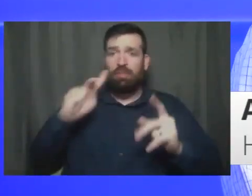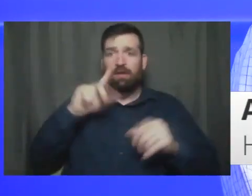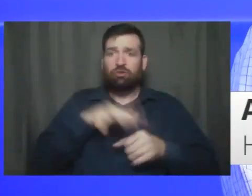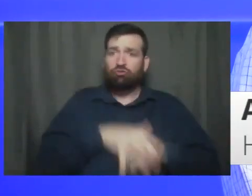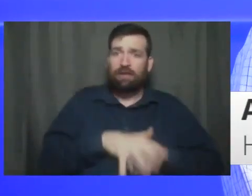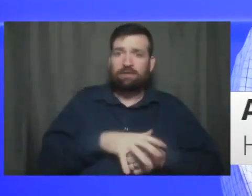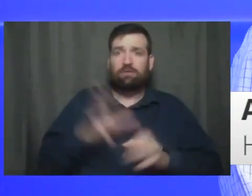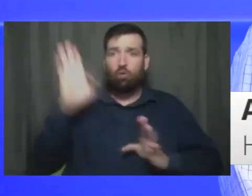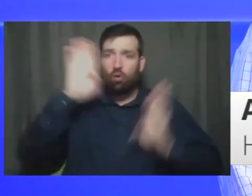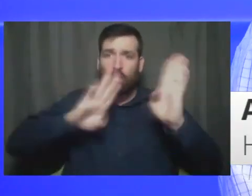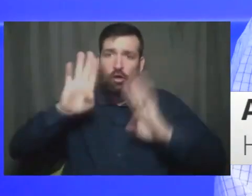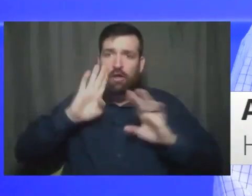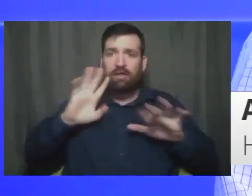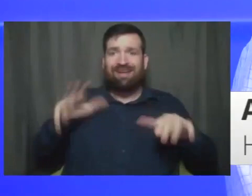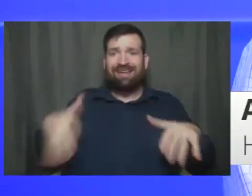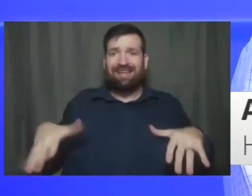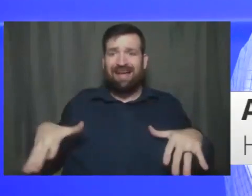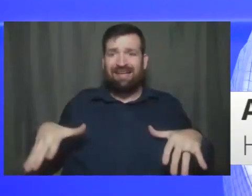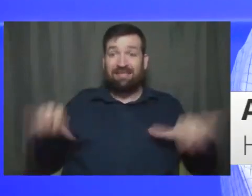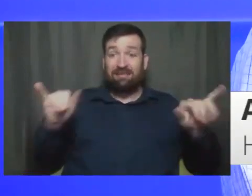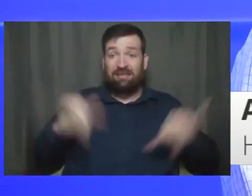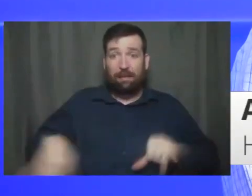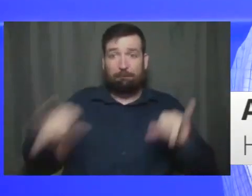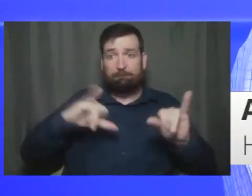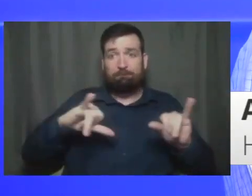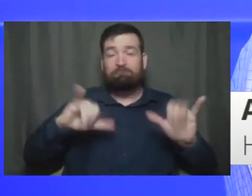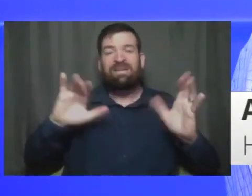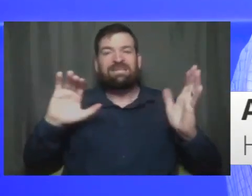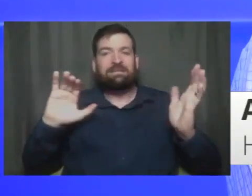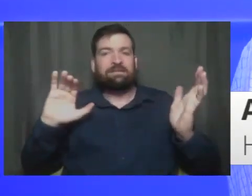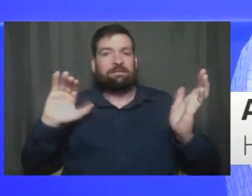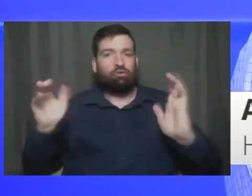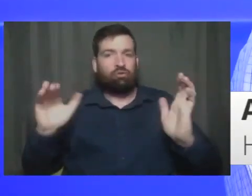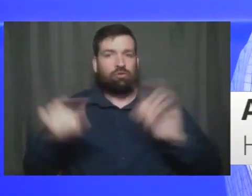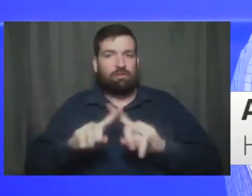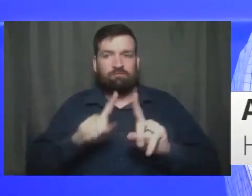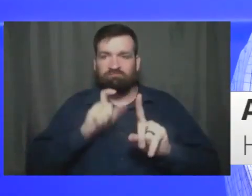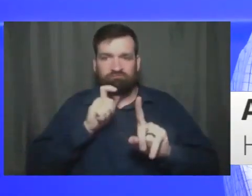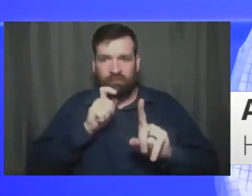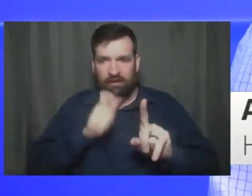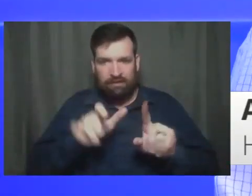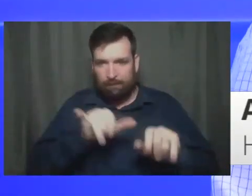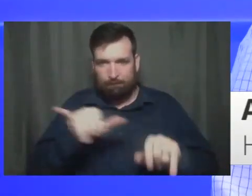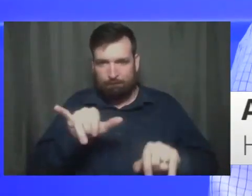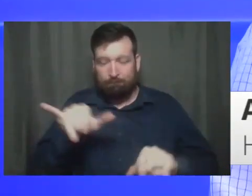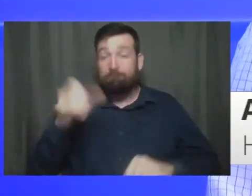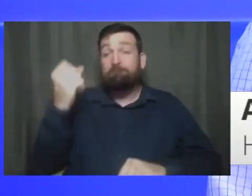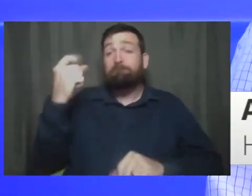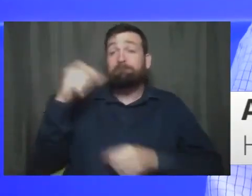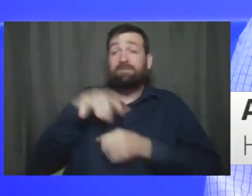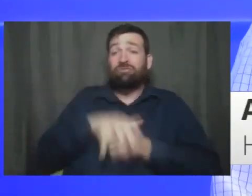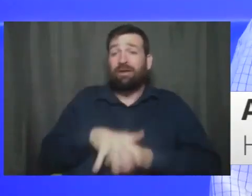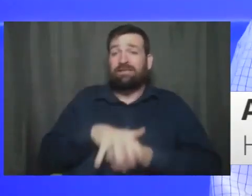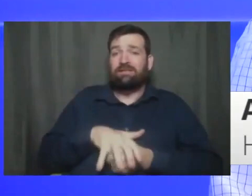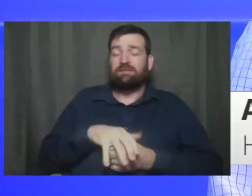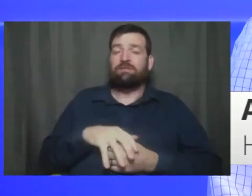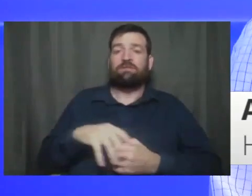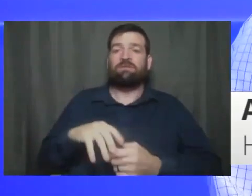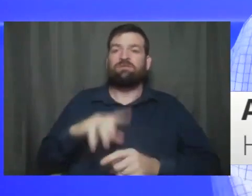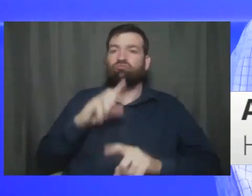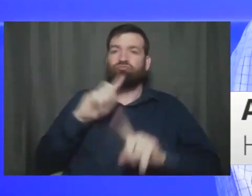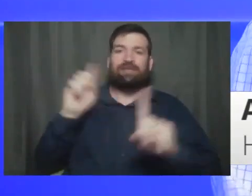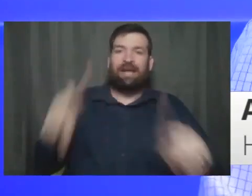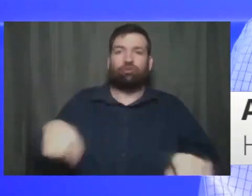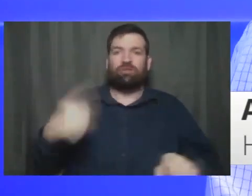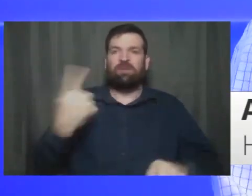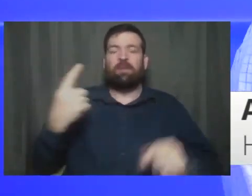kind of all the same thing. They're similar, but there's a little difference. A couple things with stress that I like to keep in mind. Basically, it's a reaction to something that is overwhelming, something that's